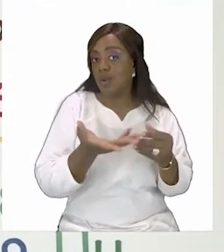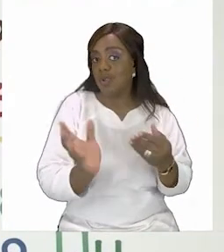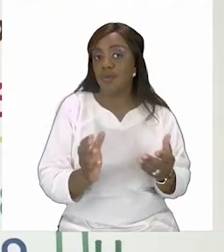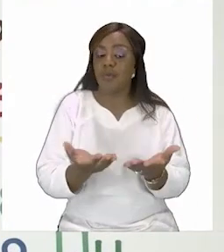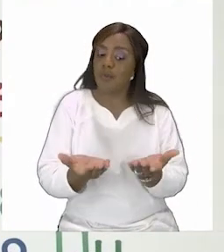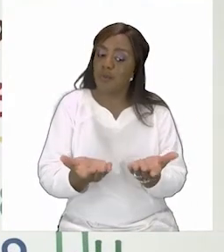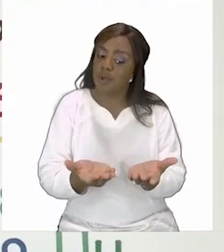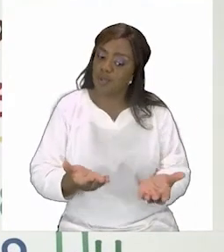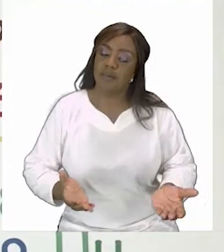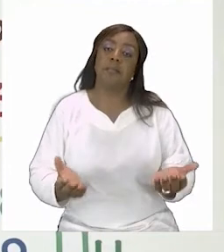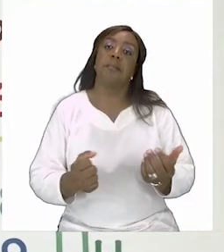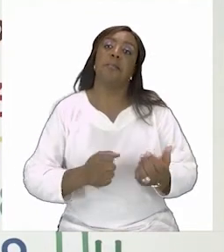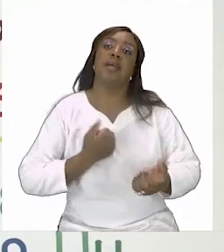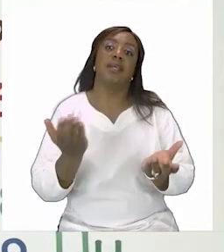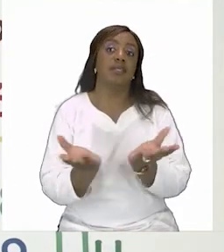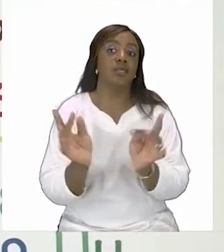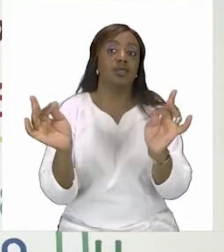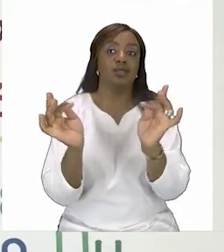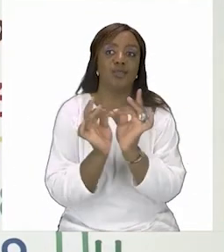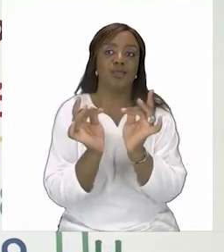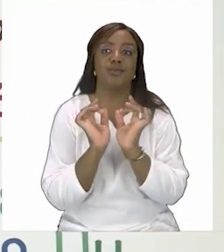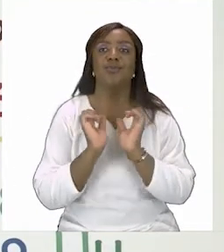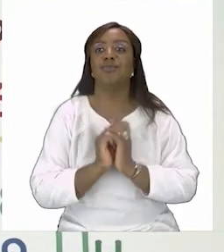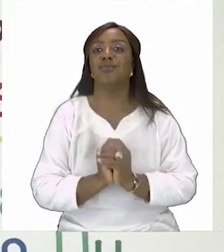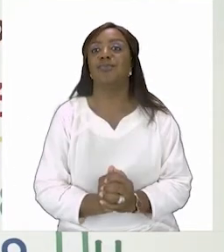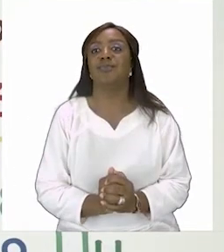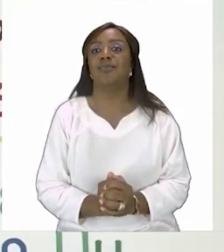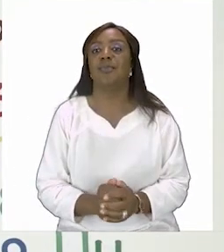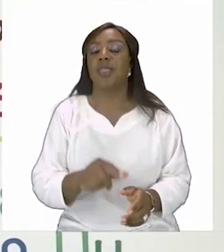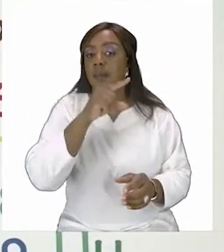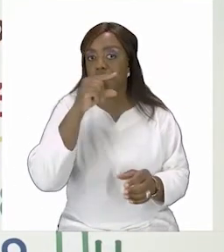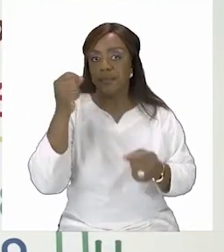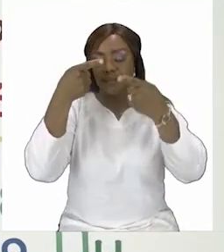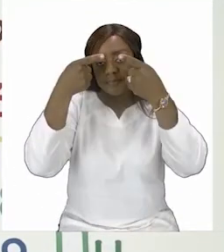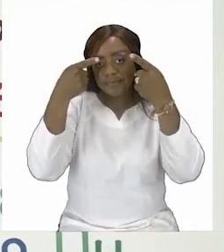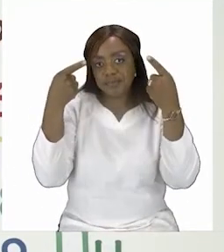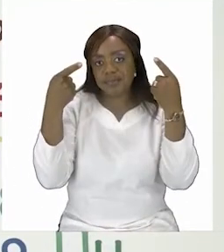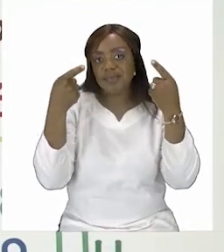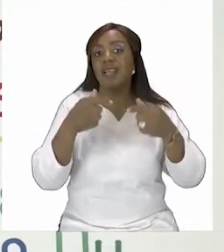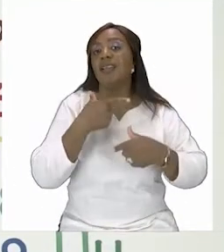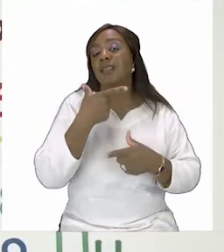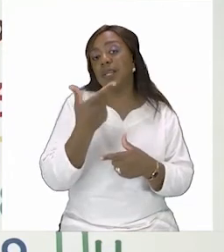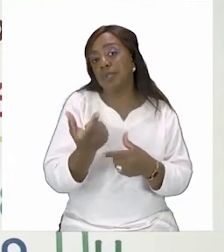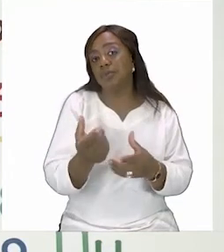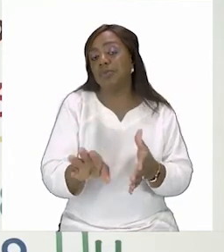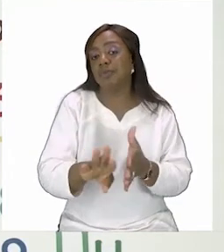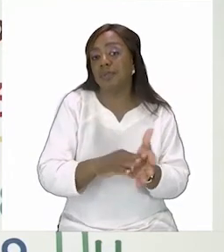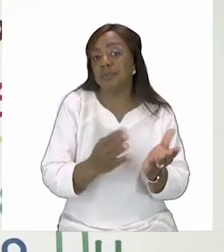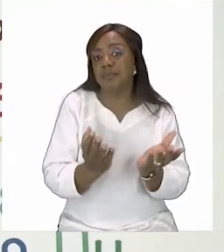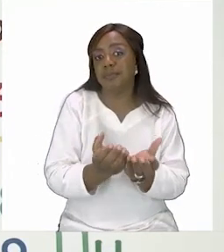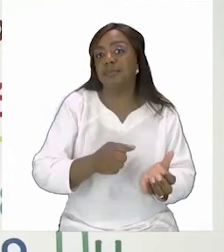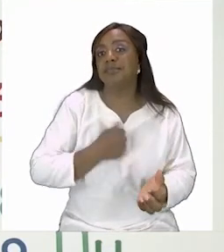and welcome to my zone online school. My name is Teacher Mutsa, and thank you so much for joining